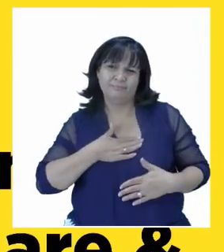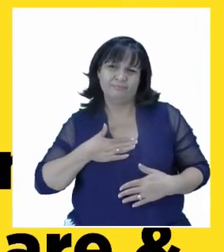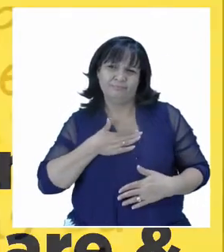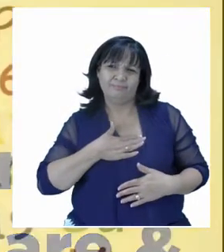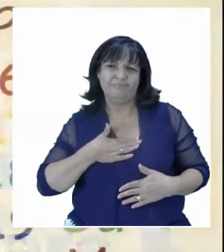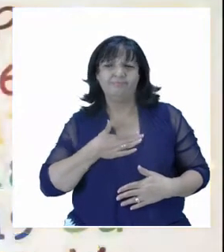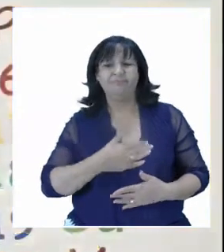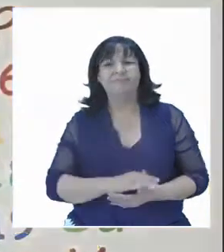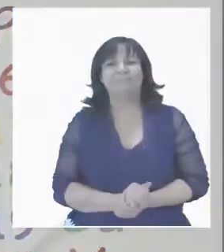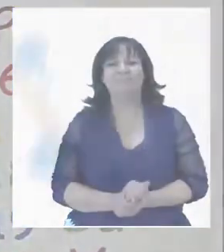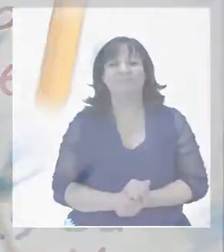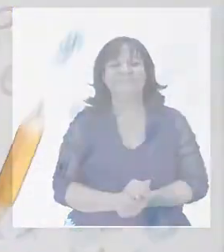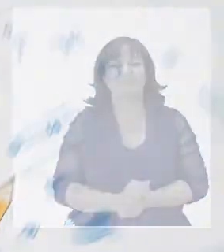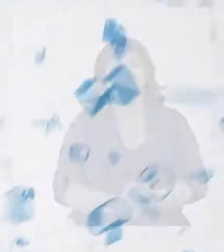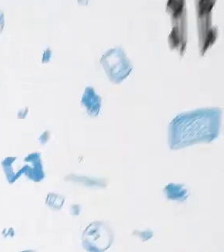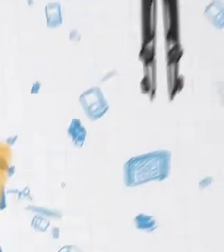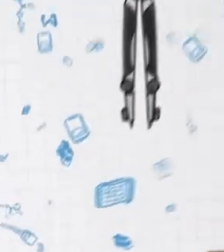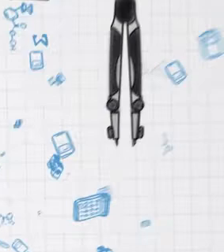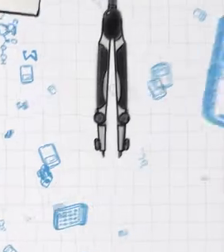feelings.